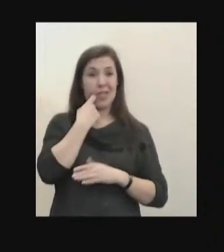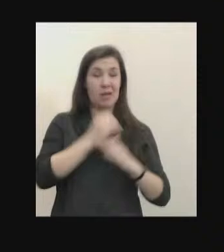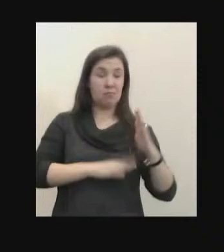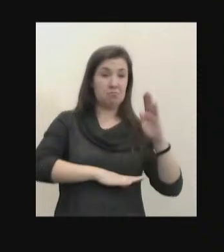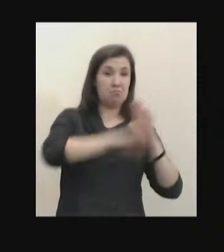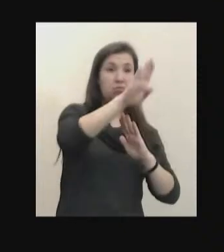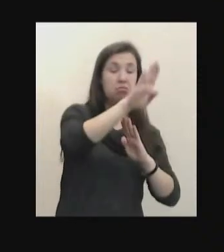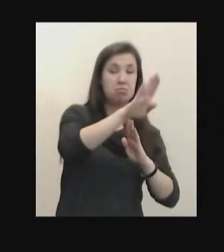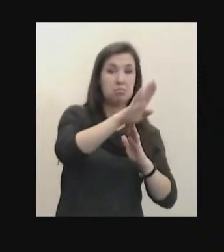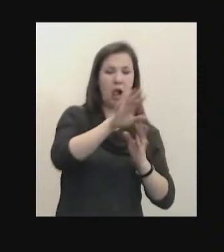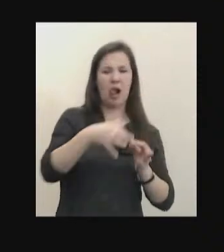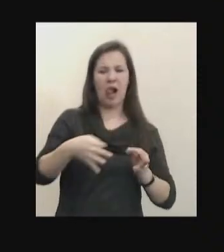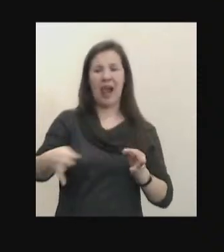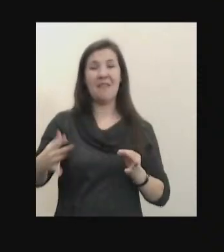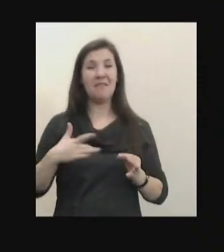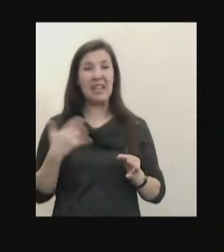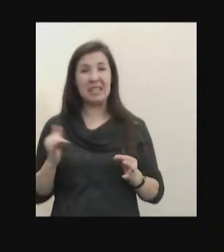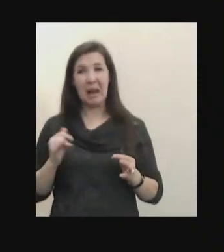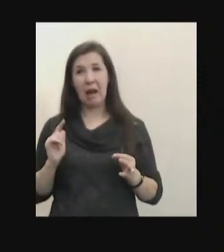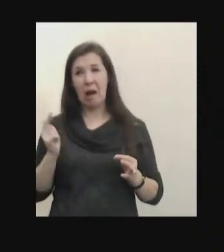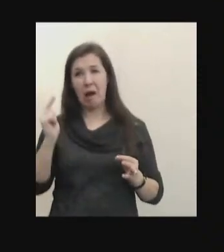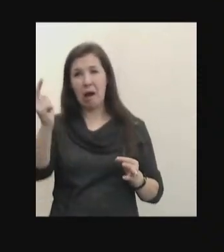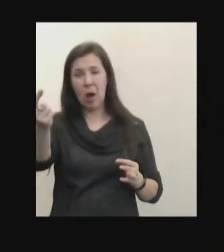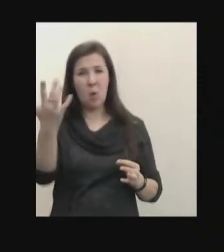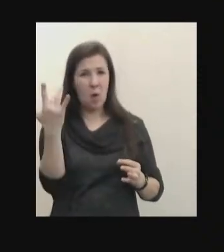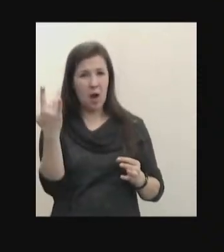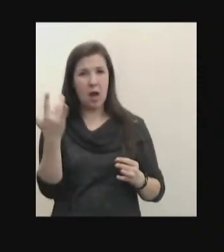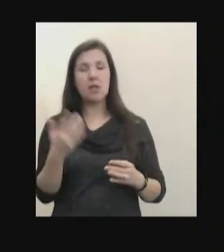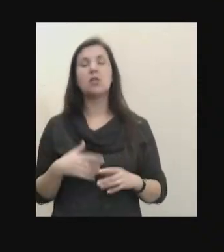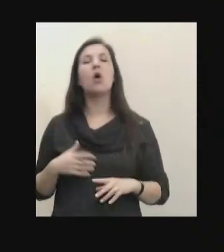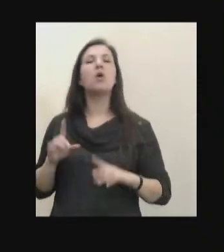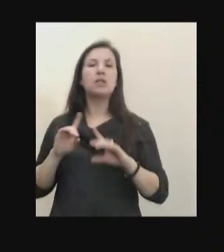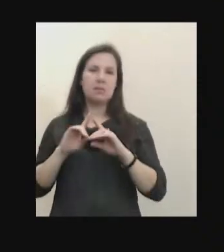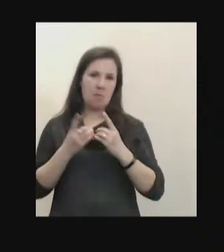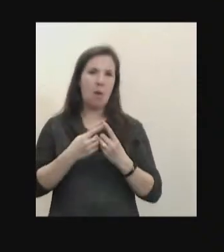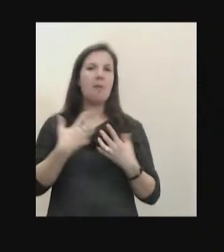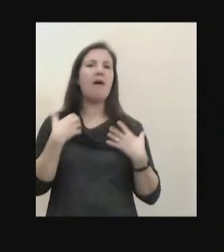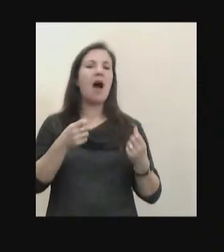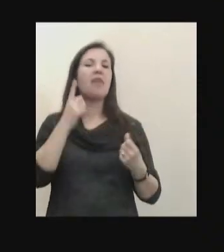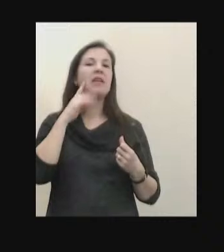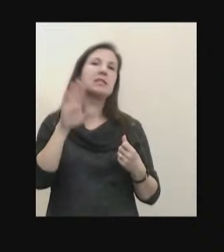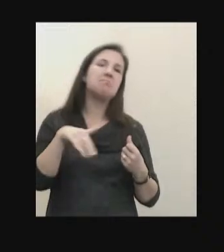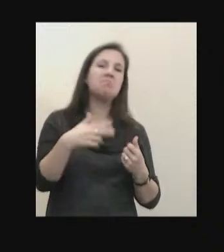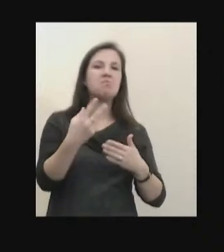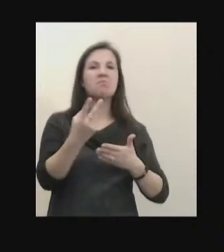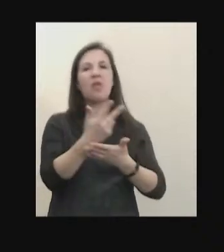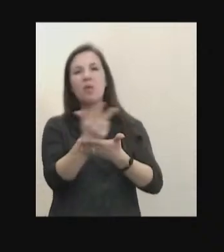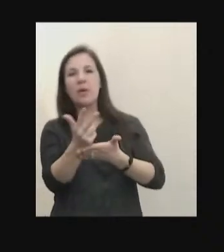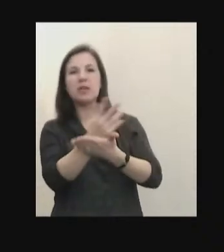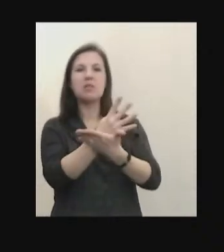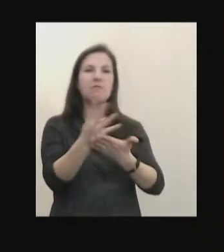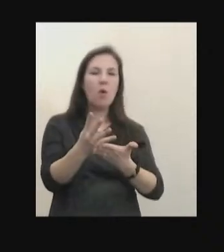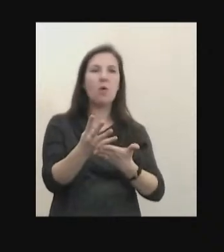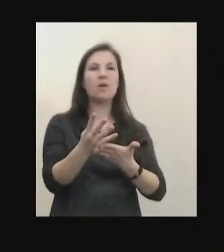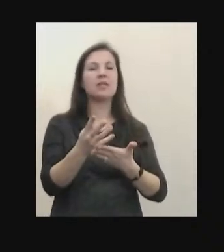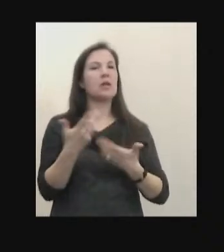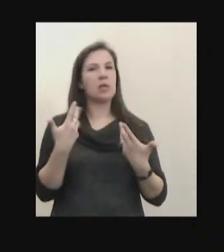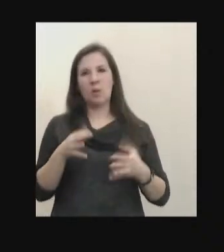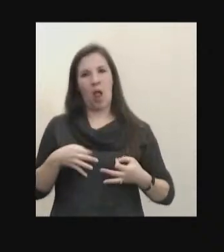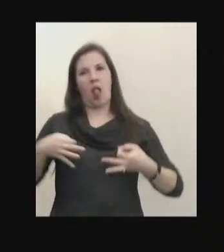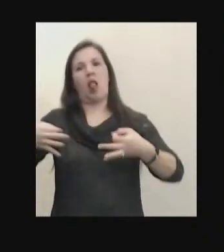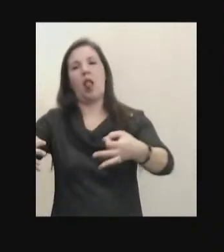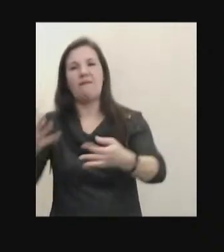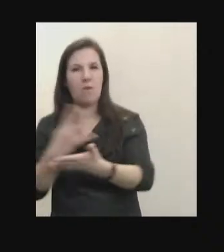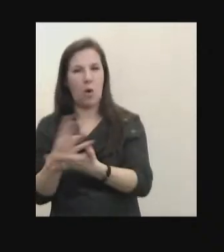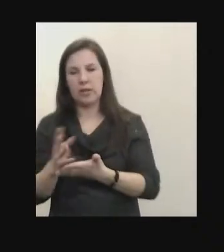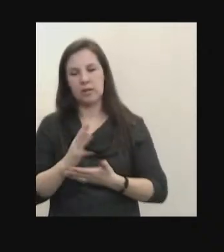It seems like a long ways away. Our Department of Health thinks we needed about 3 to 4 weeks, and we didn't want to push it to 4 weeks to take a look at the